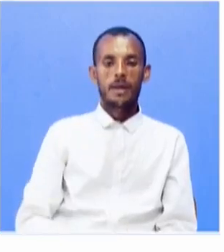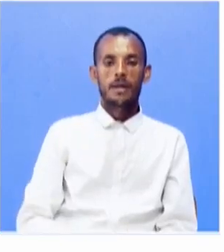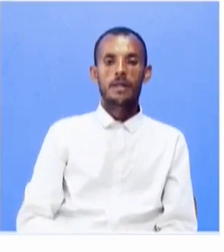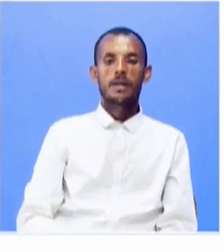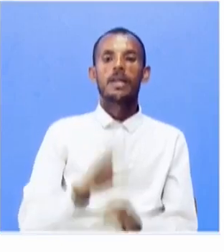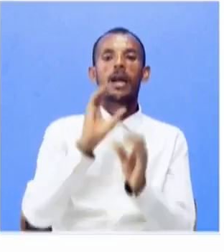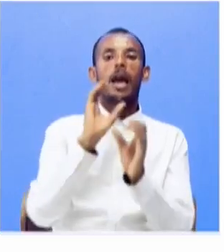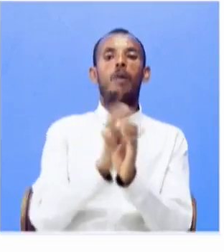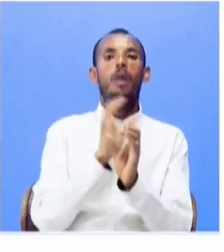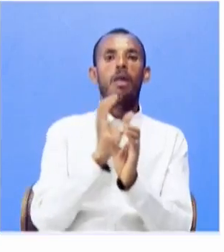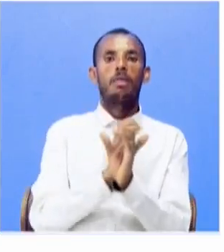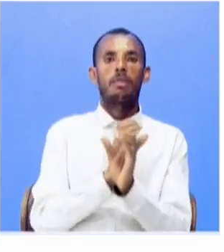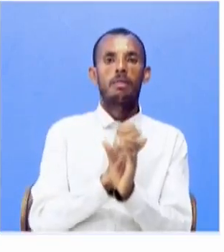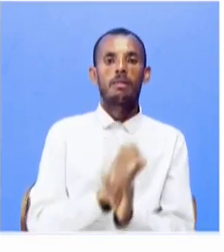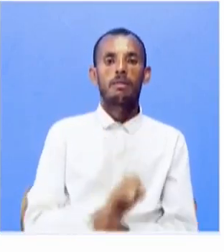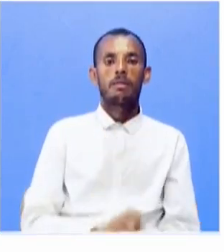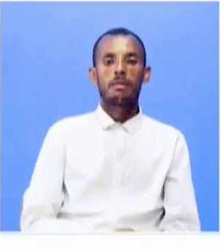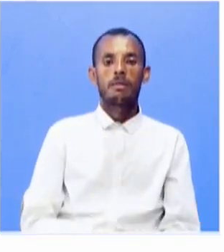calculate